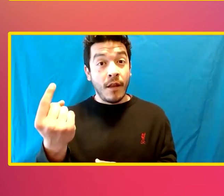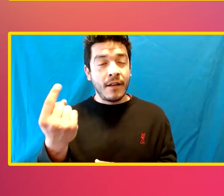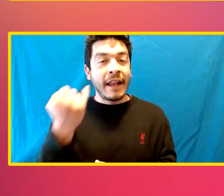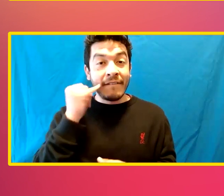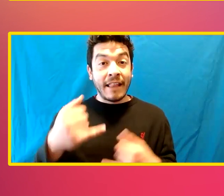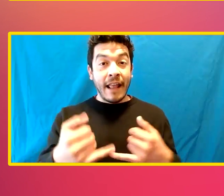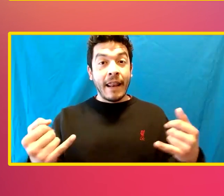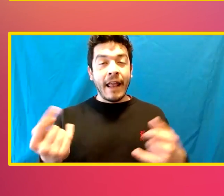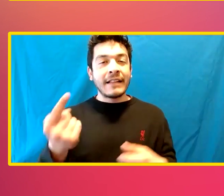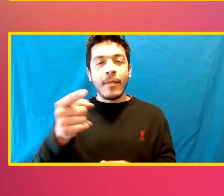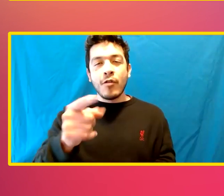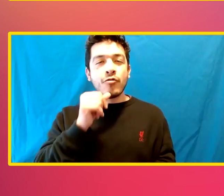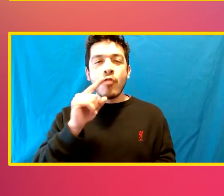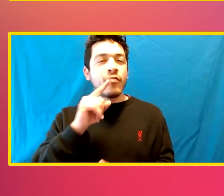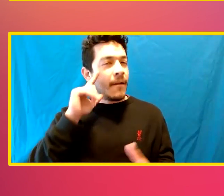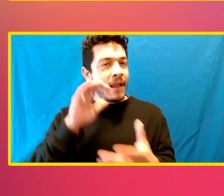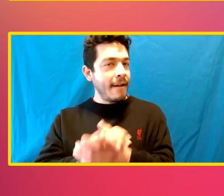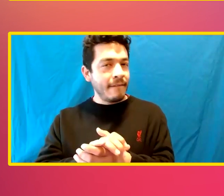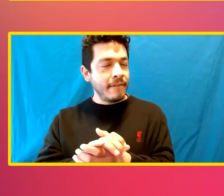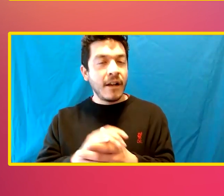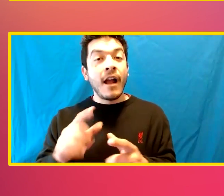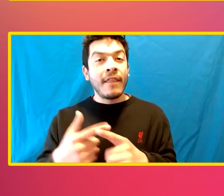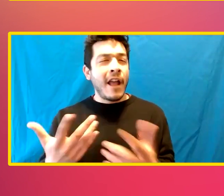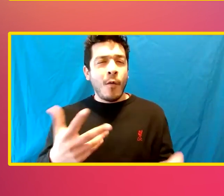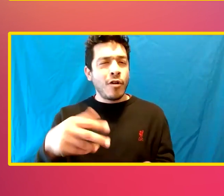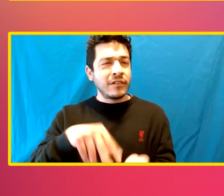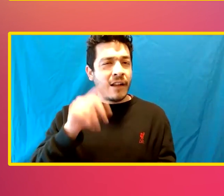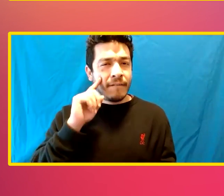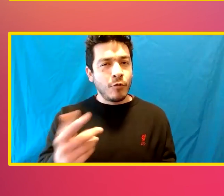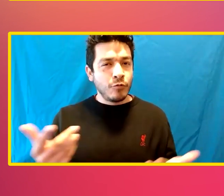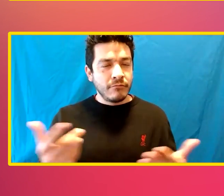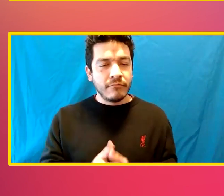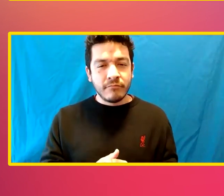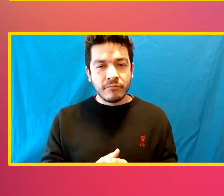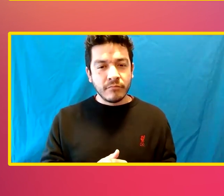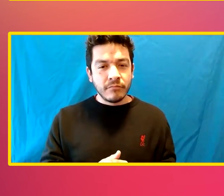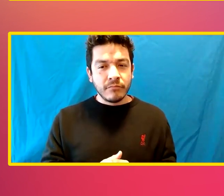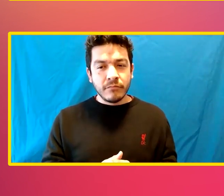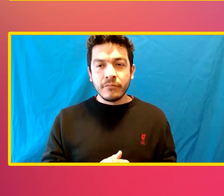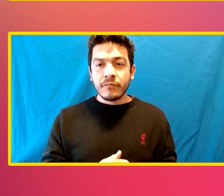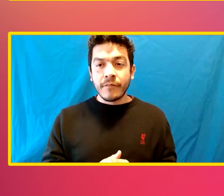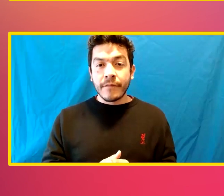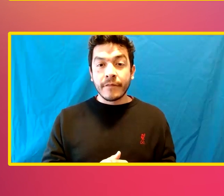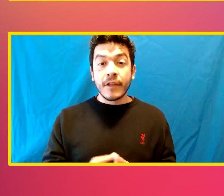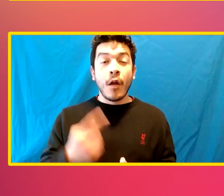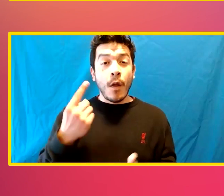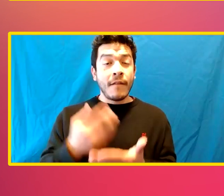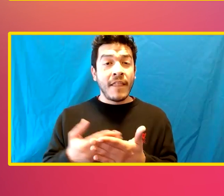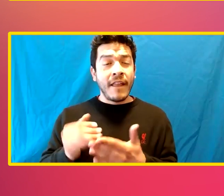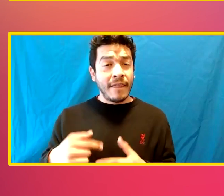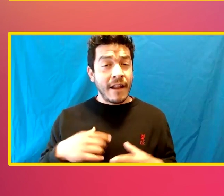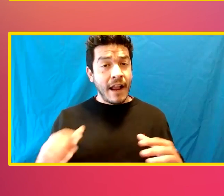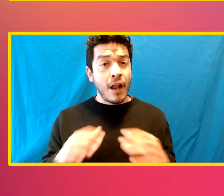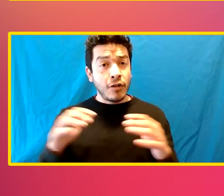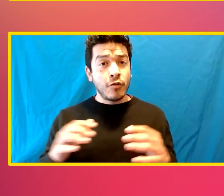unless that line is something that you don't really believe in, and then what do you stand for? So Yeah. Yeah. So one of the things that I do and